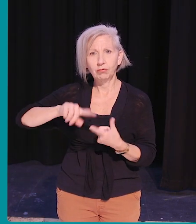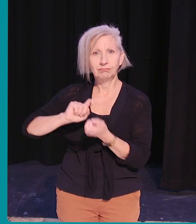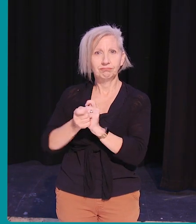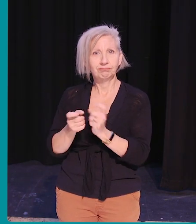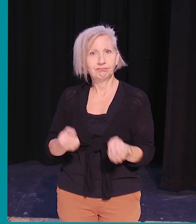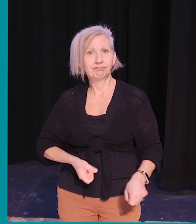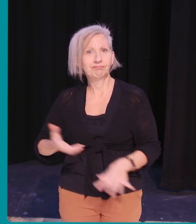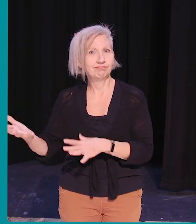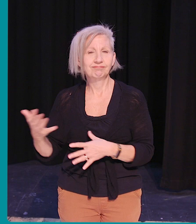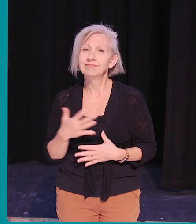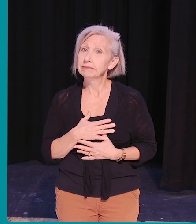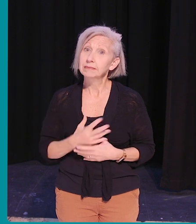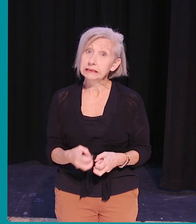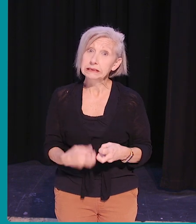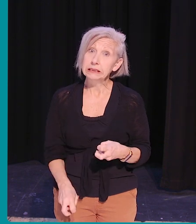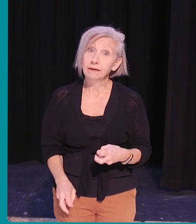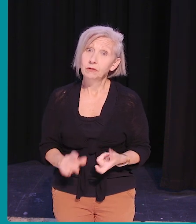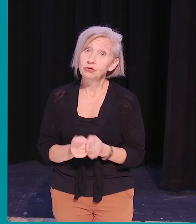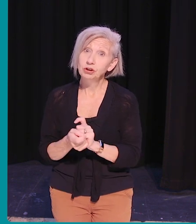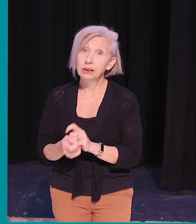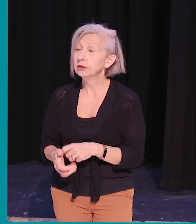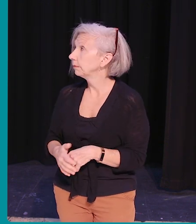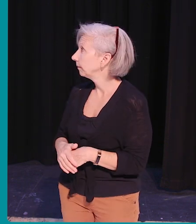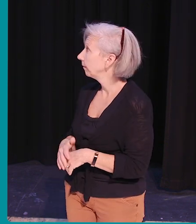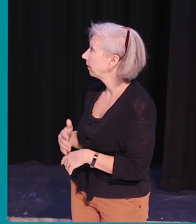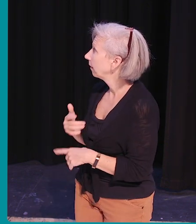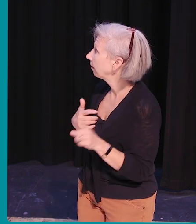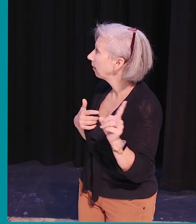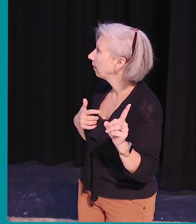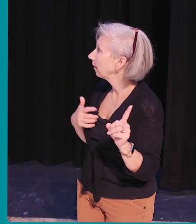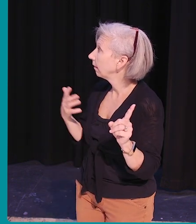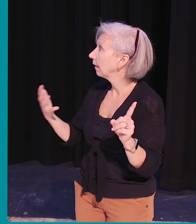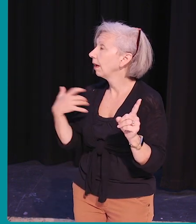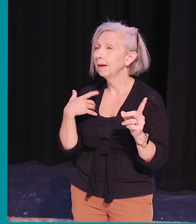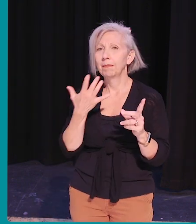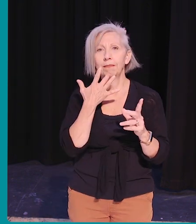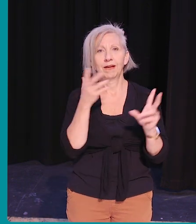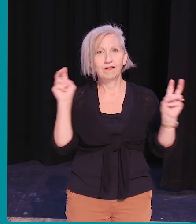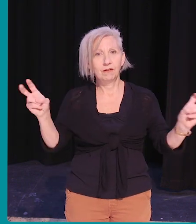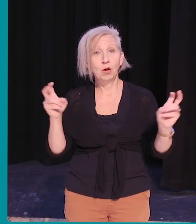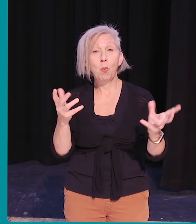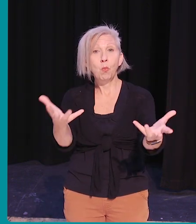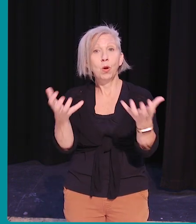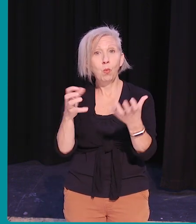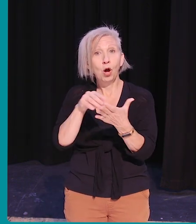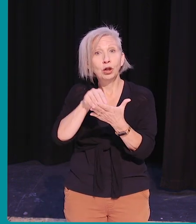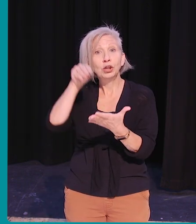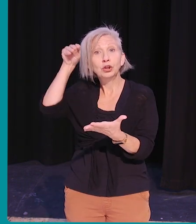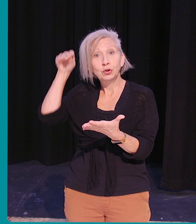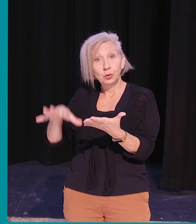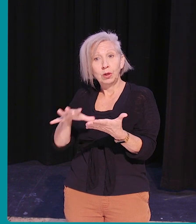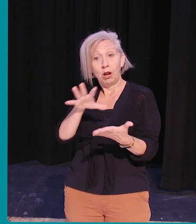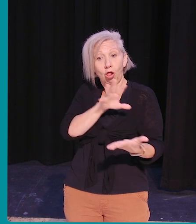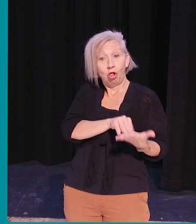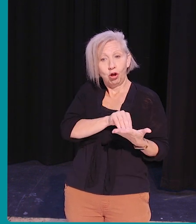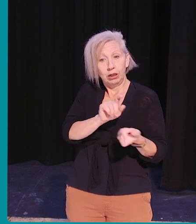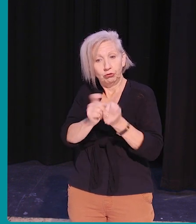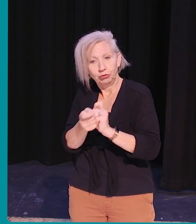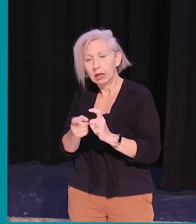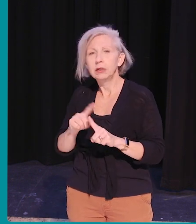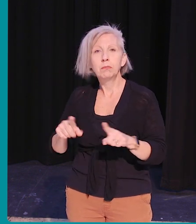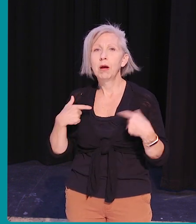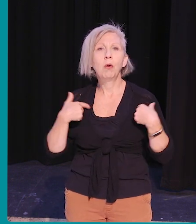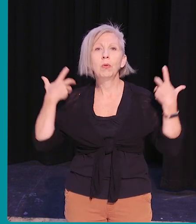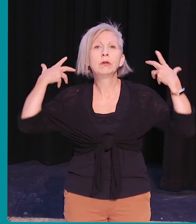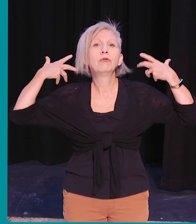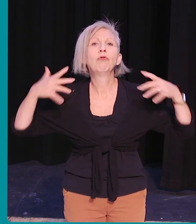is this one. We want student learning to change, but we don't want to change our teaching, and we don't want to change how we